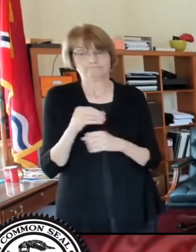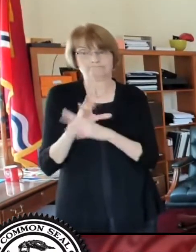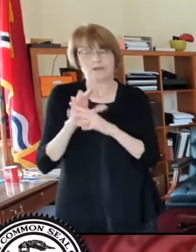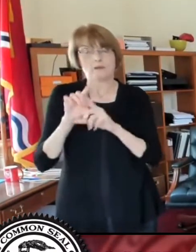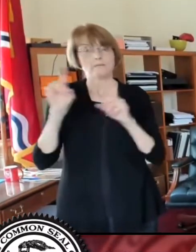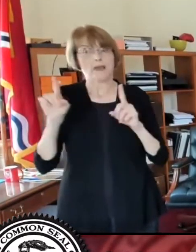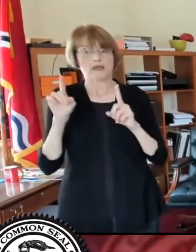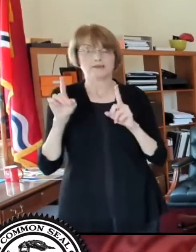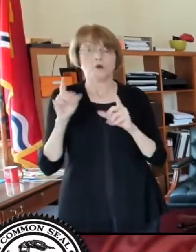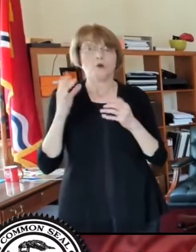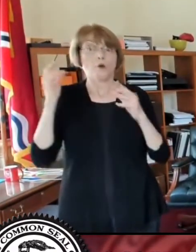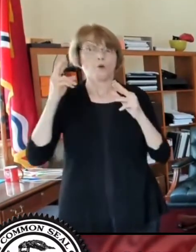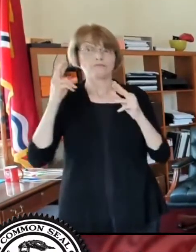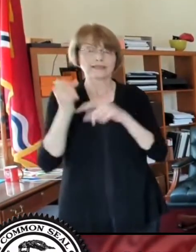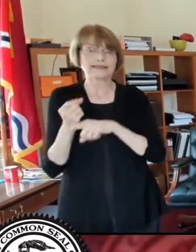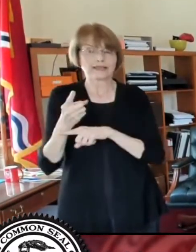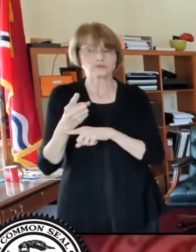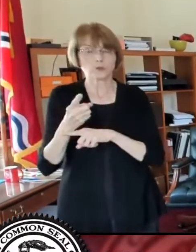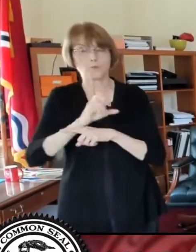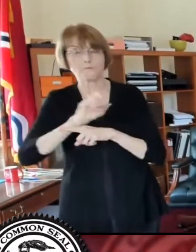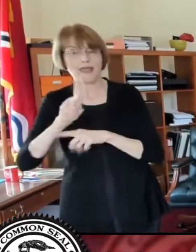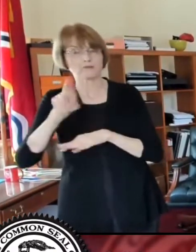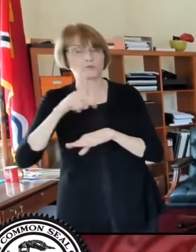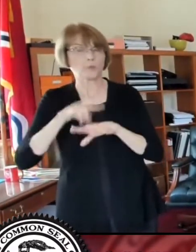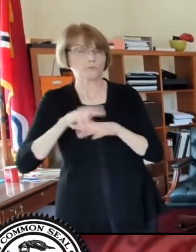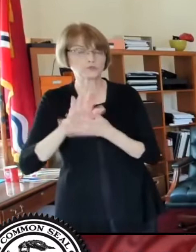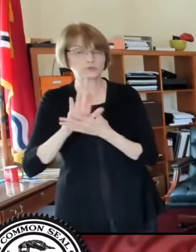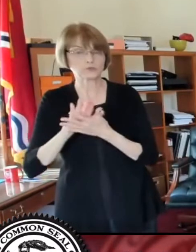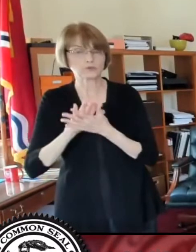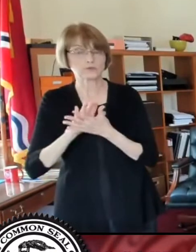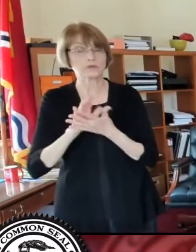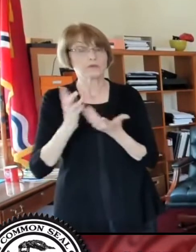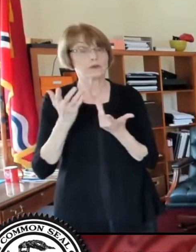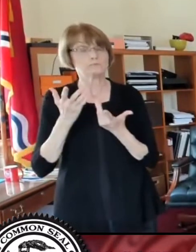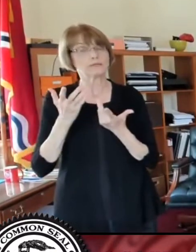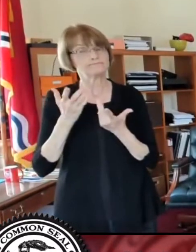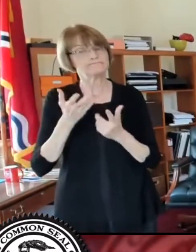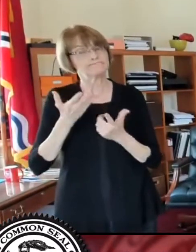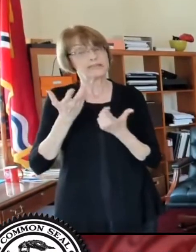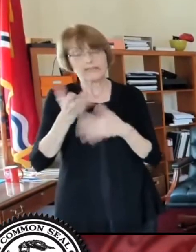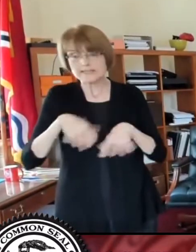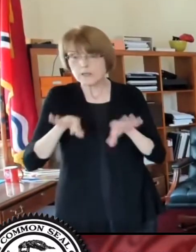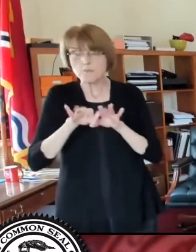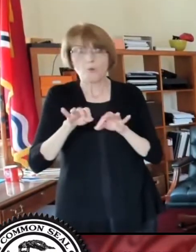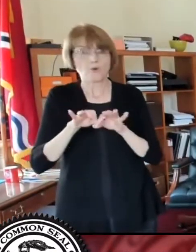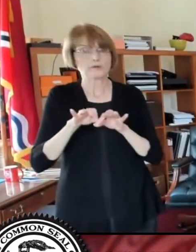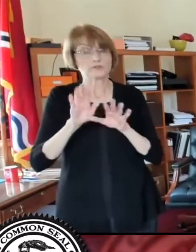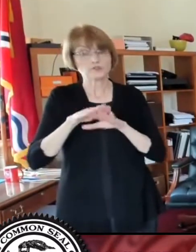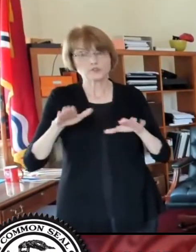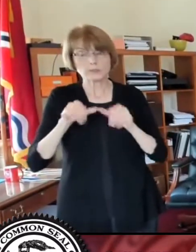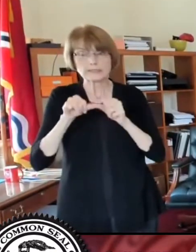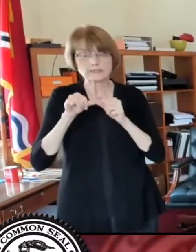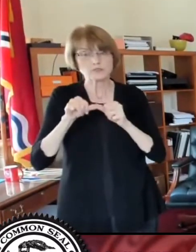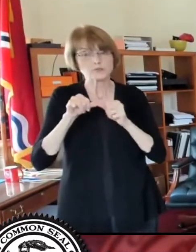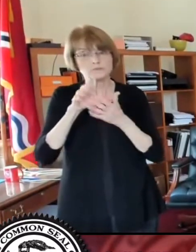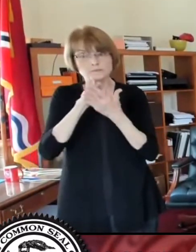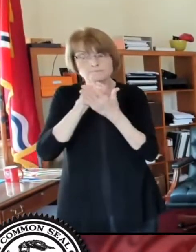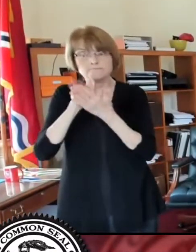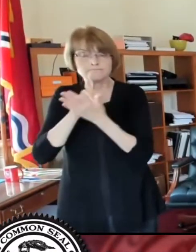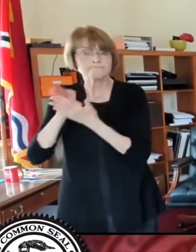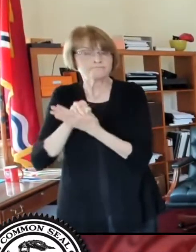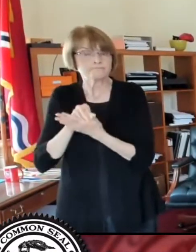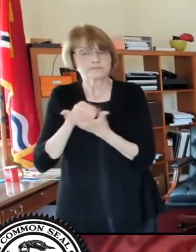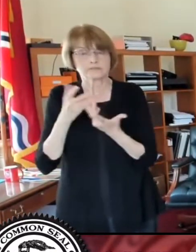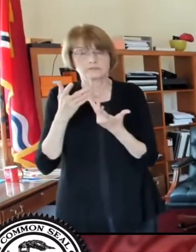certainly important that these, you know, kids, our kids, get their education. We don't want them to lose, you